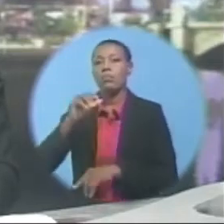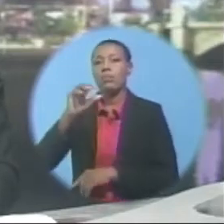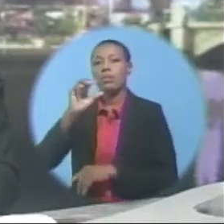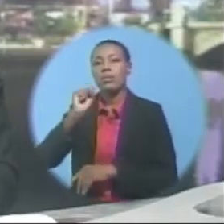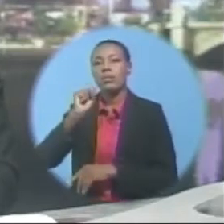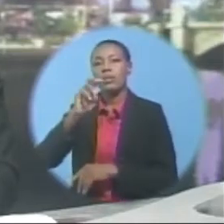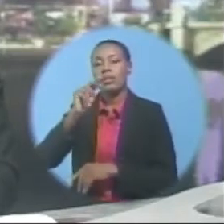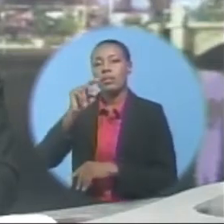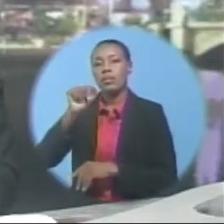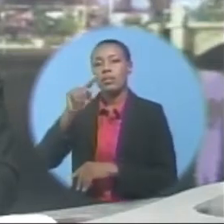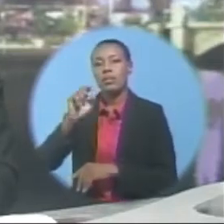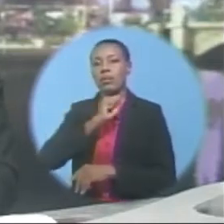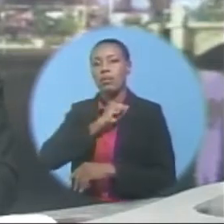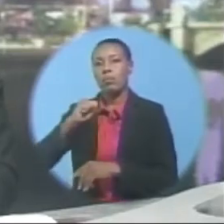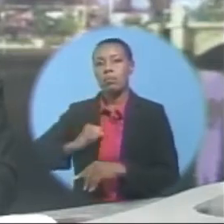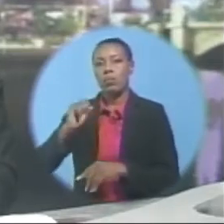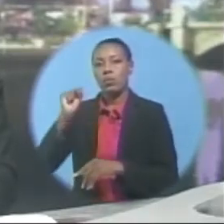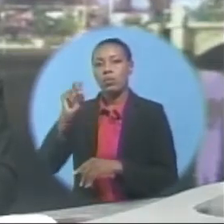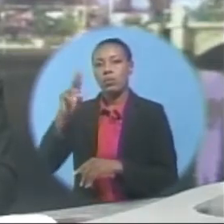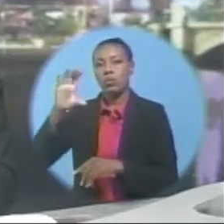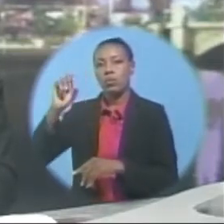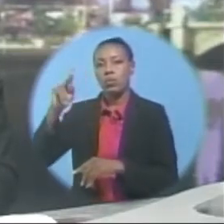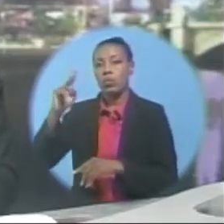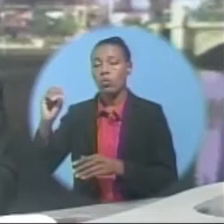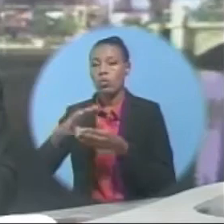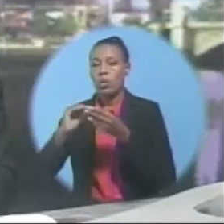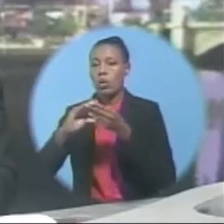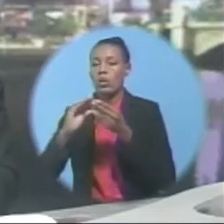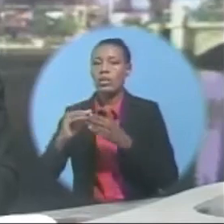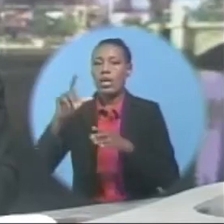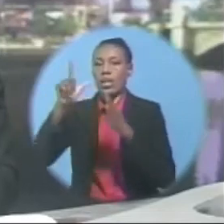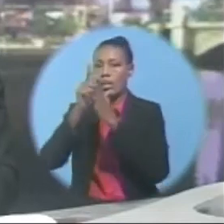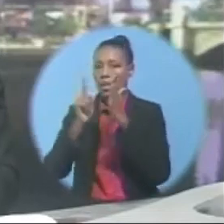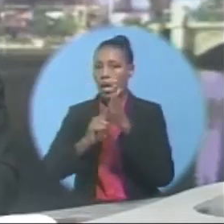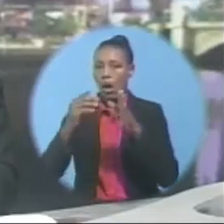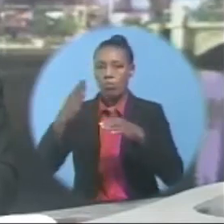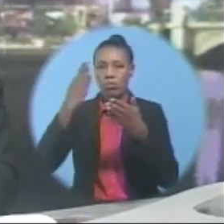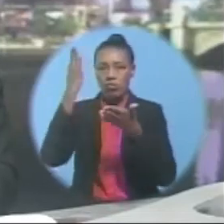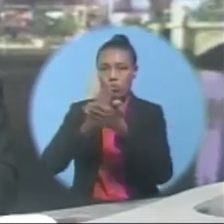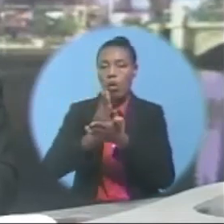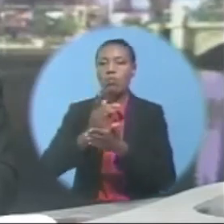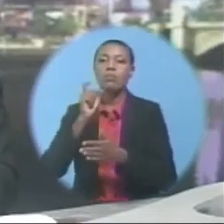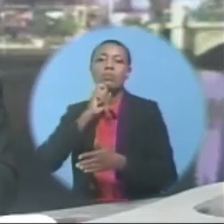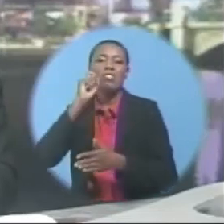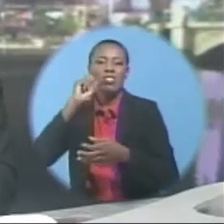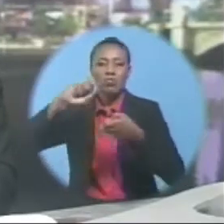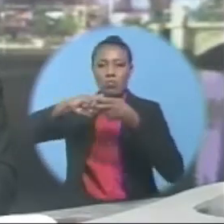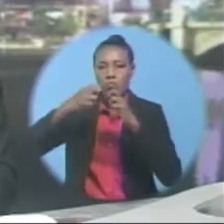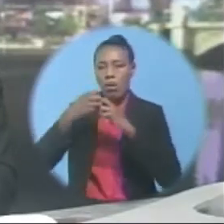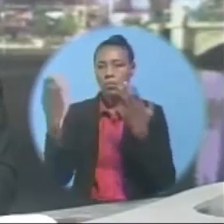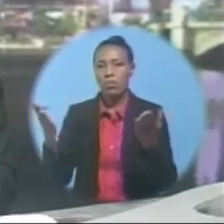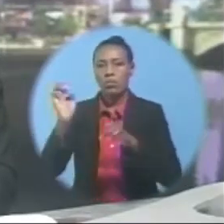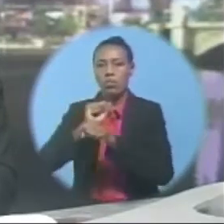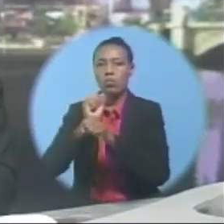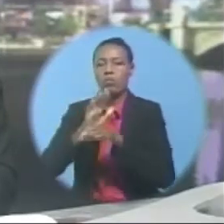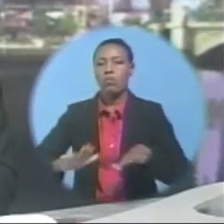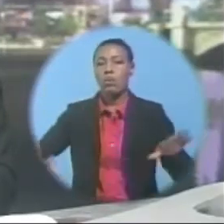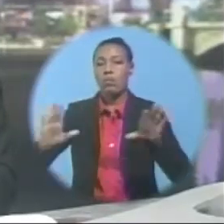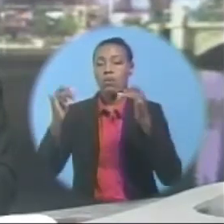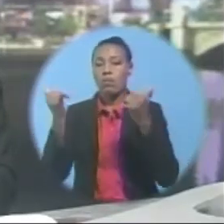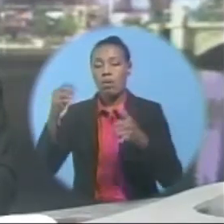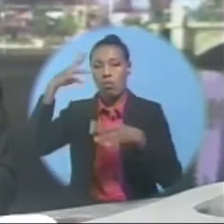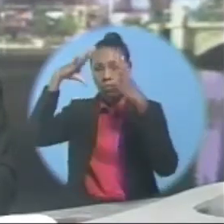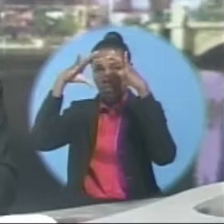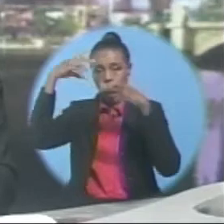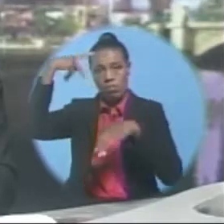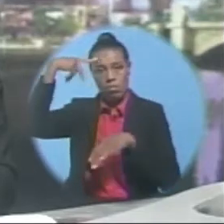the legislation will forbid sexual harassment in the workplace. And now Prime Minister Frundle Stewart has revealed the legislation